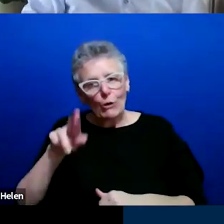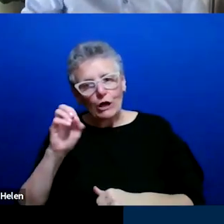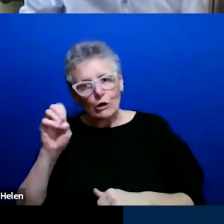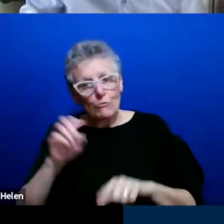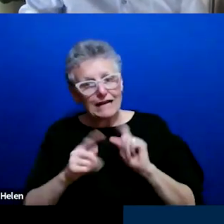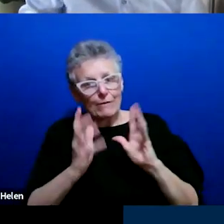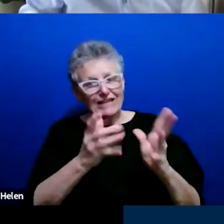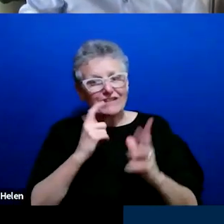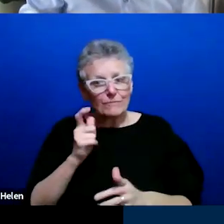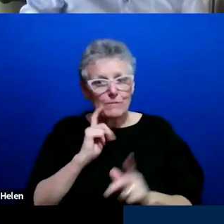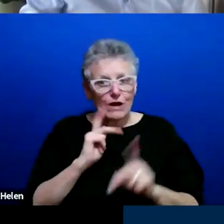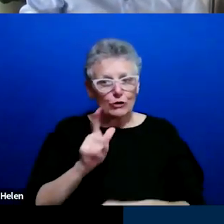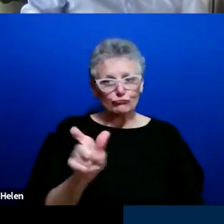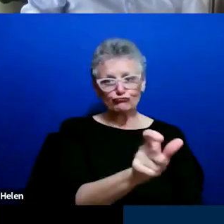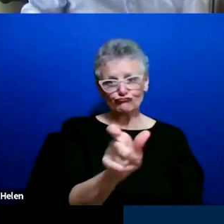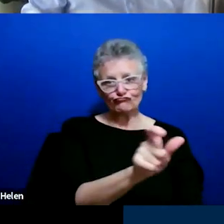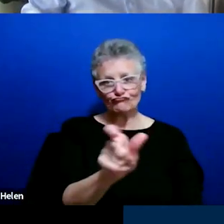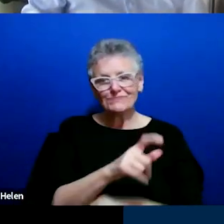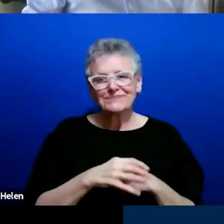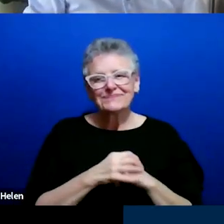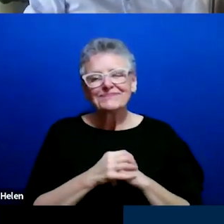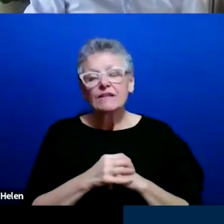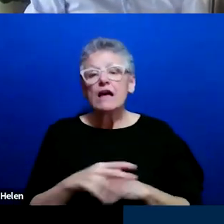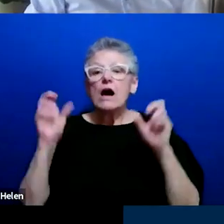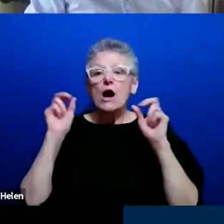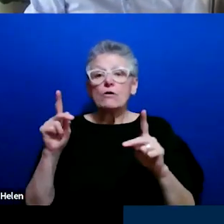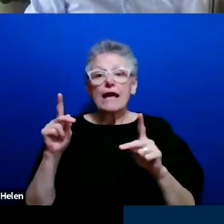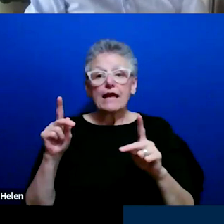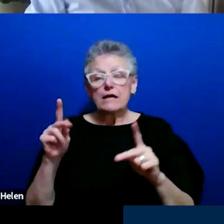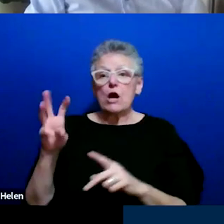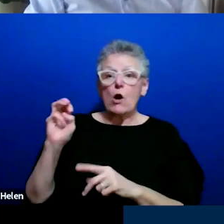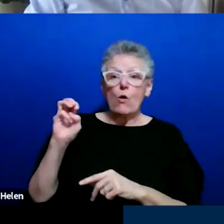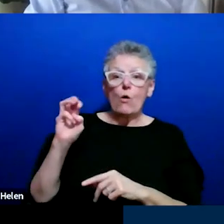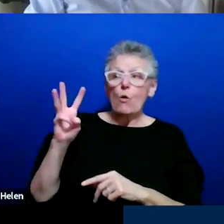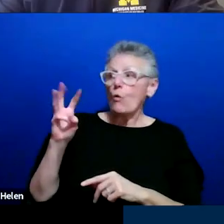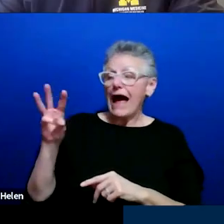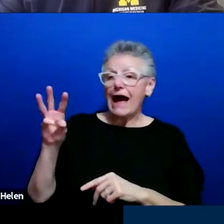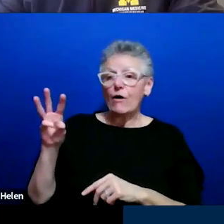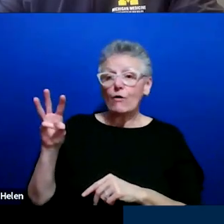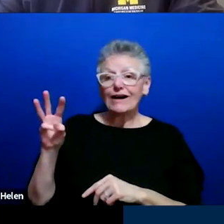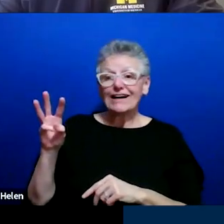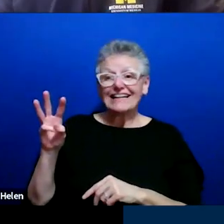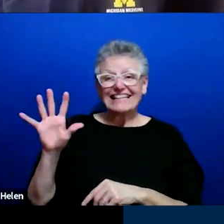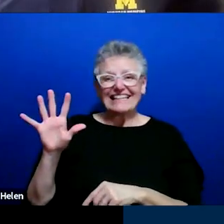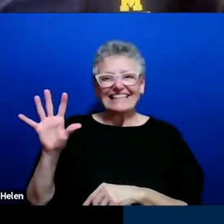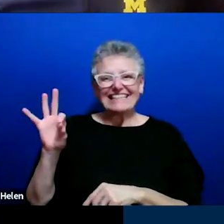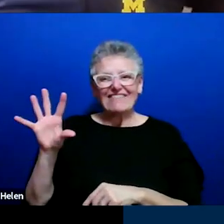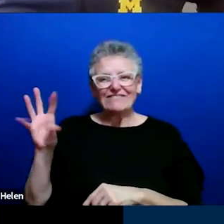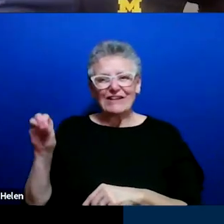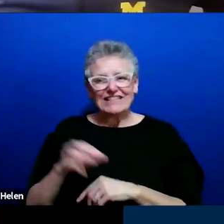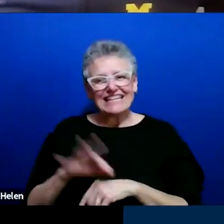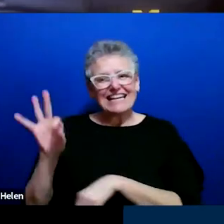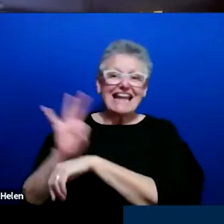people want to do that. Okay. Oh, wow. 9:50. Thank you so much,